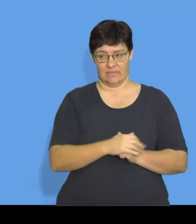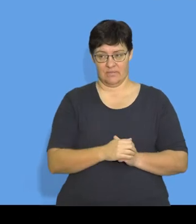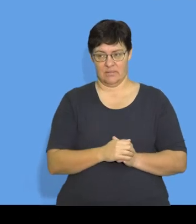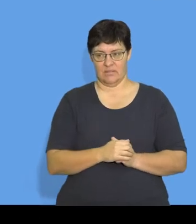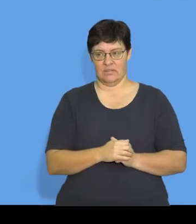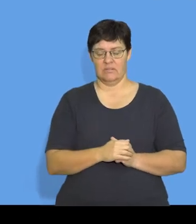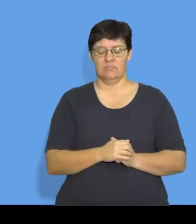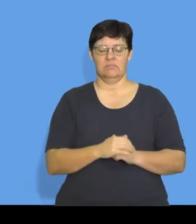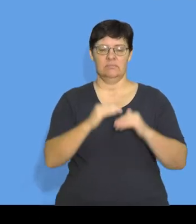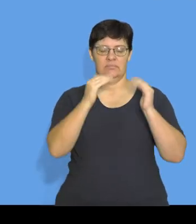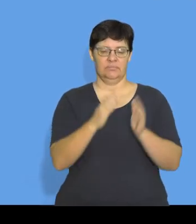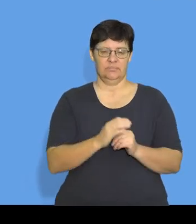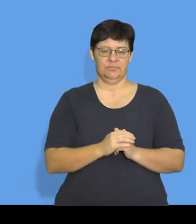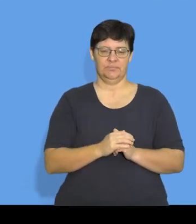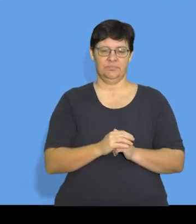VI is 0,